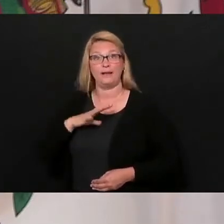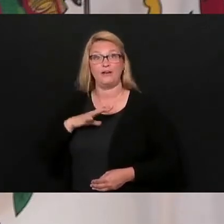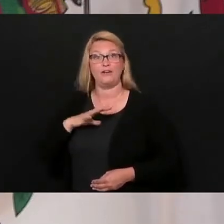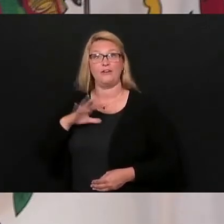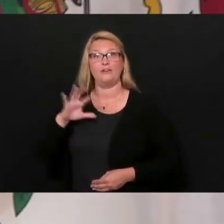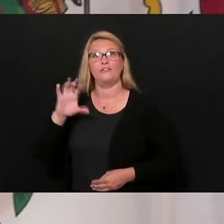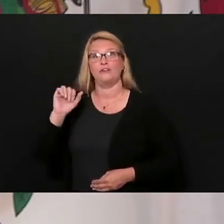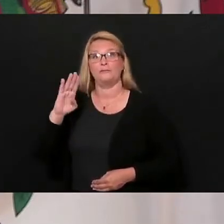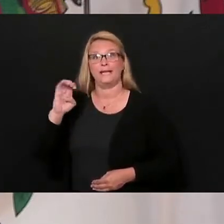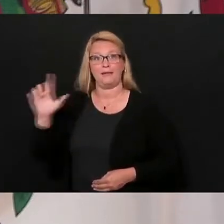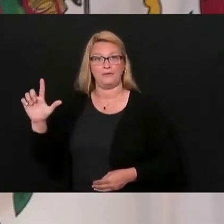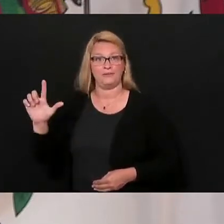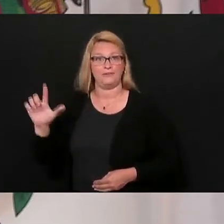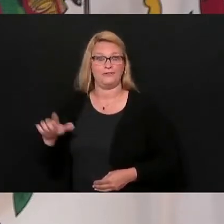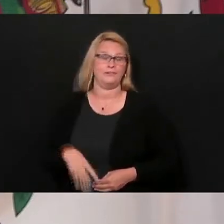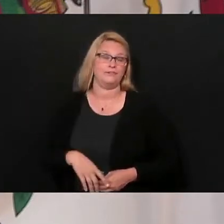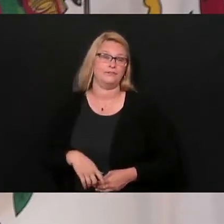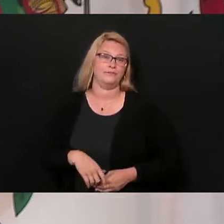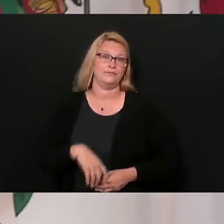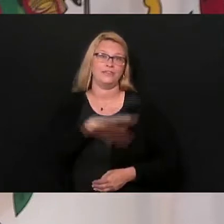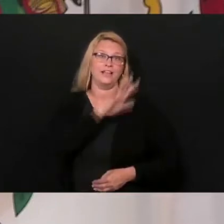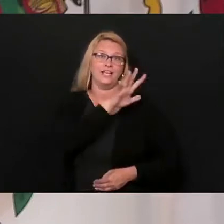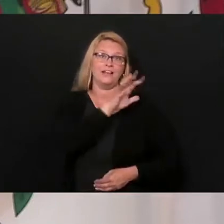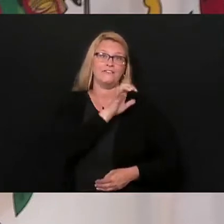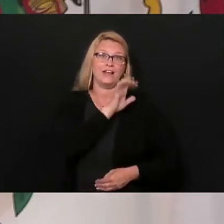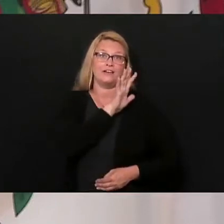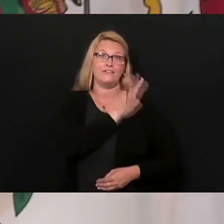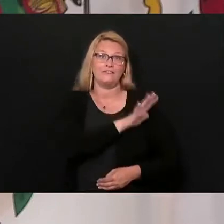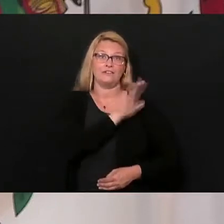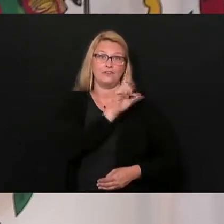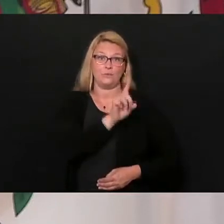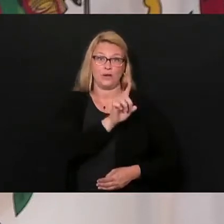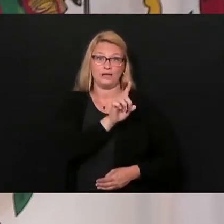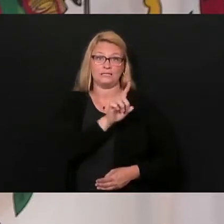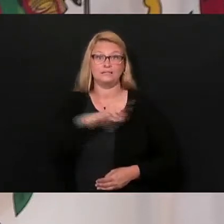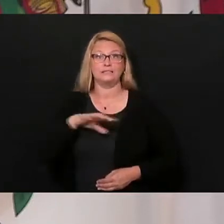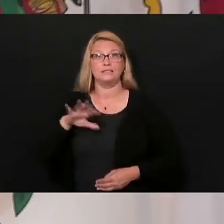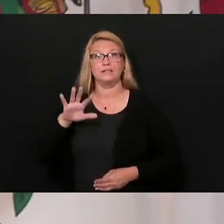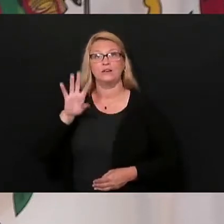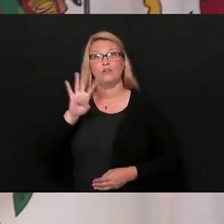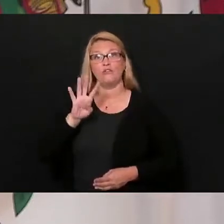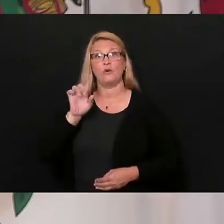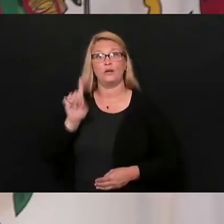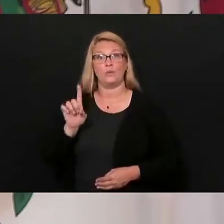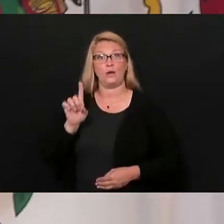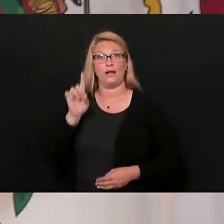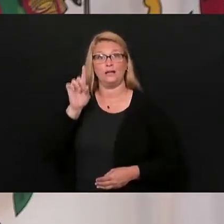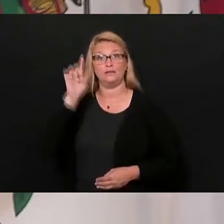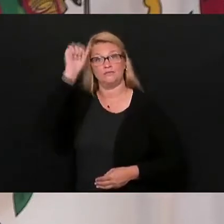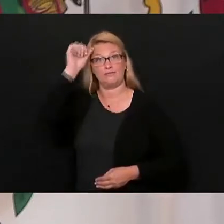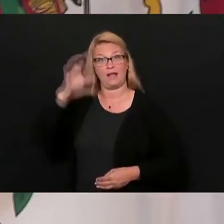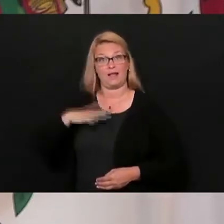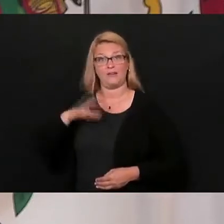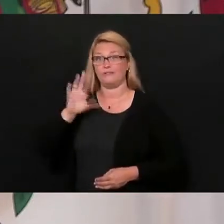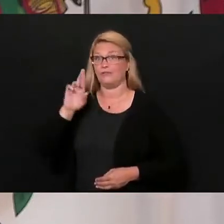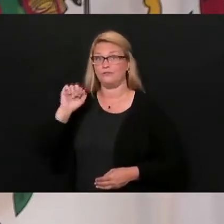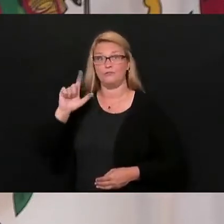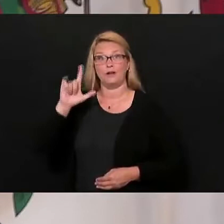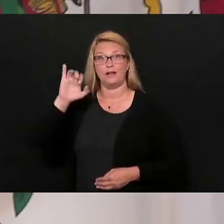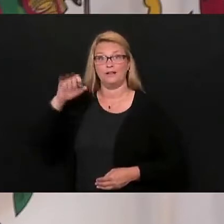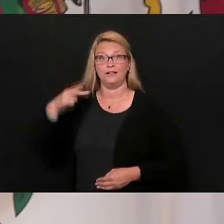Cabell County. Our 551st death, a 41-year-old male from Raleigh